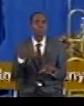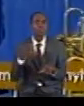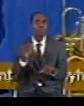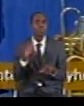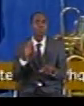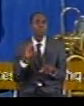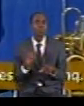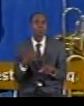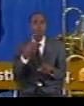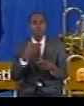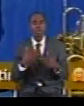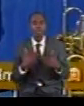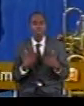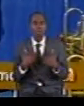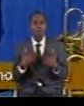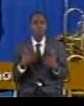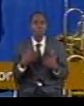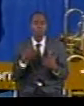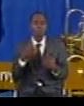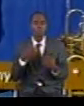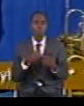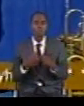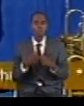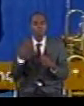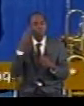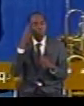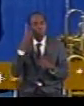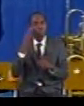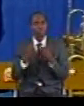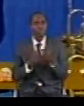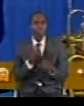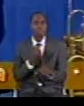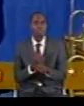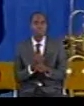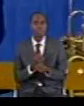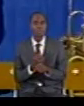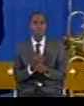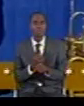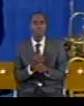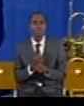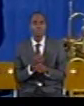for 1 year now with a case, medical science call it